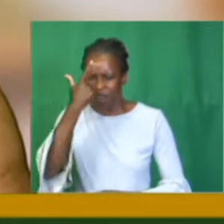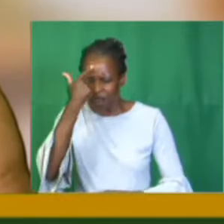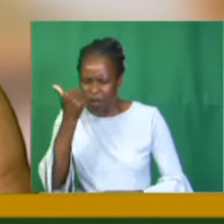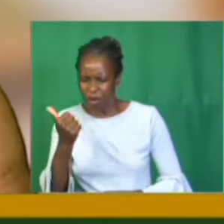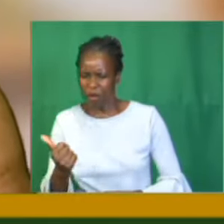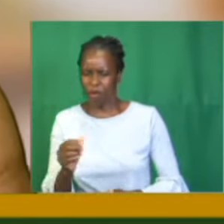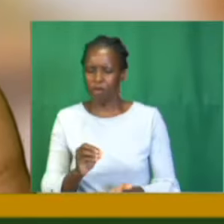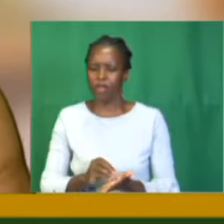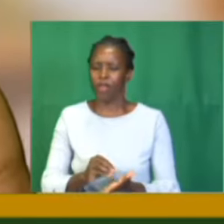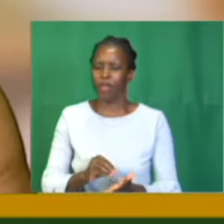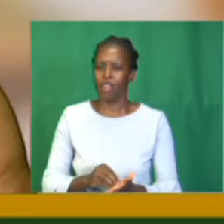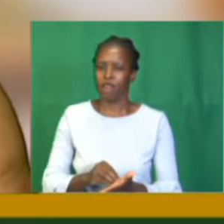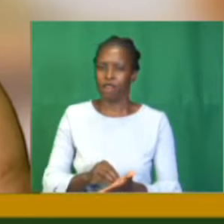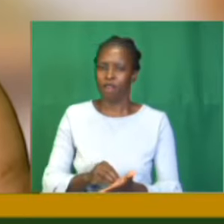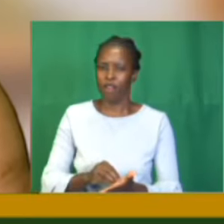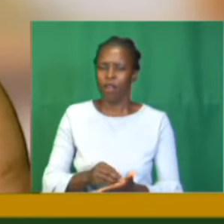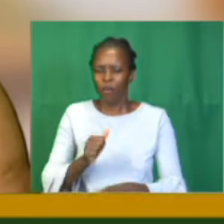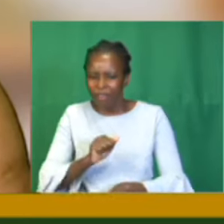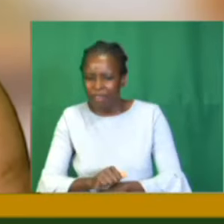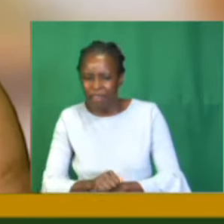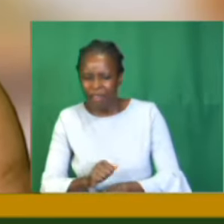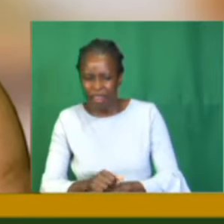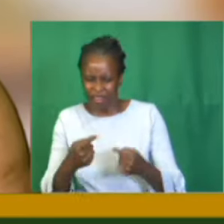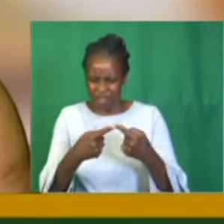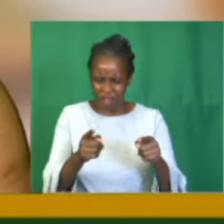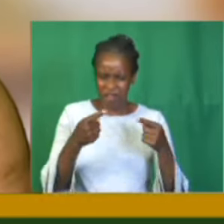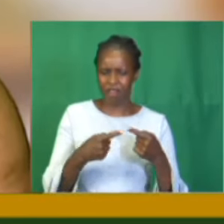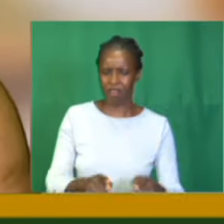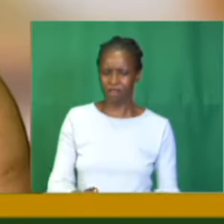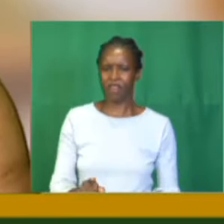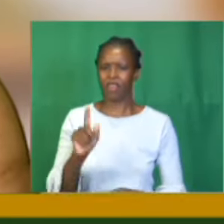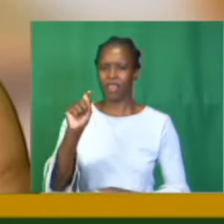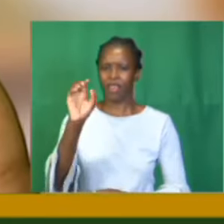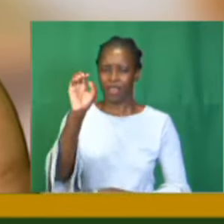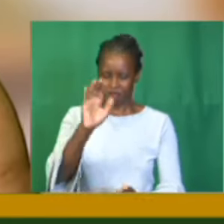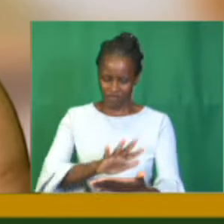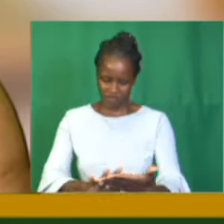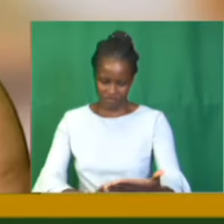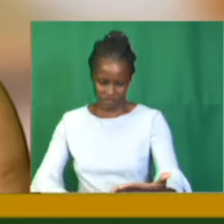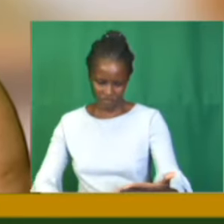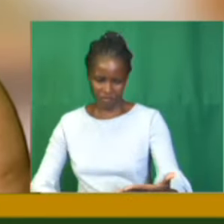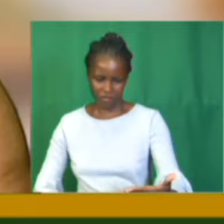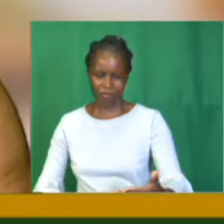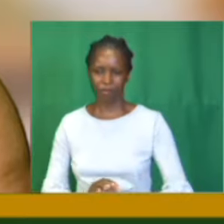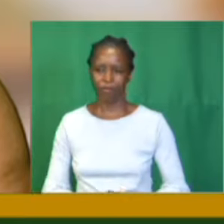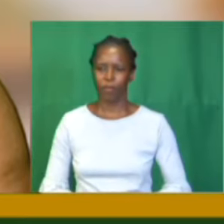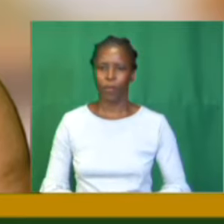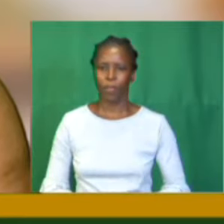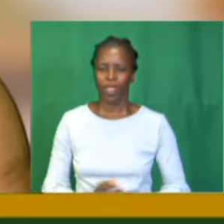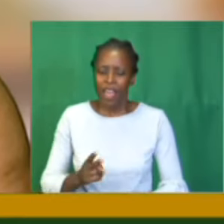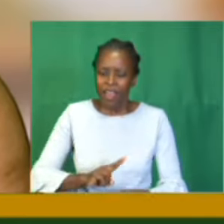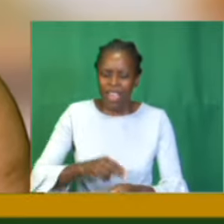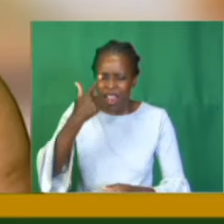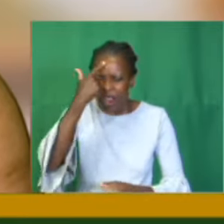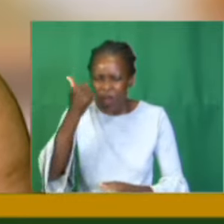need to have the ability to read different varieties of text. They also need to be able to know that there